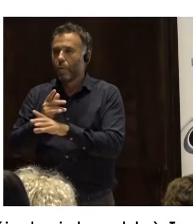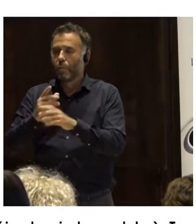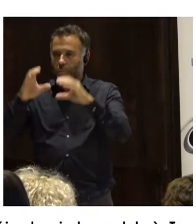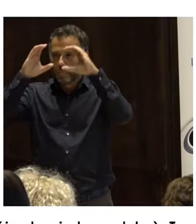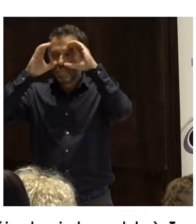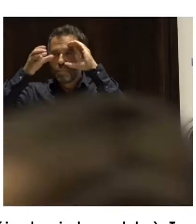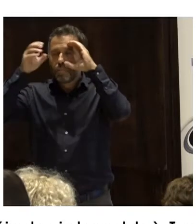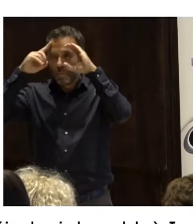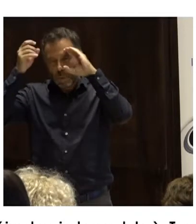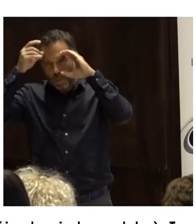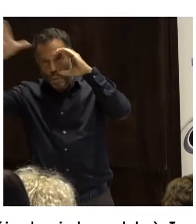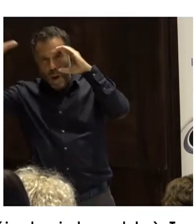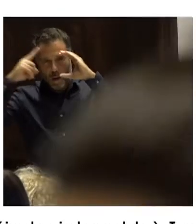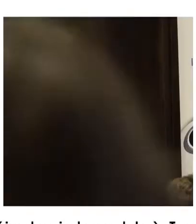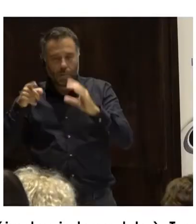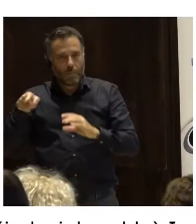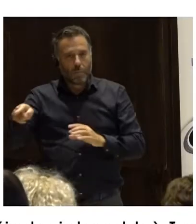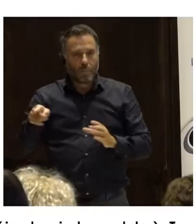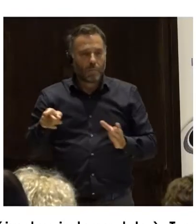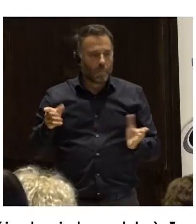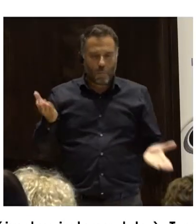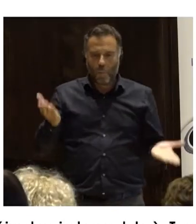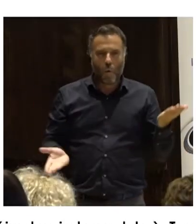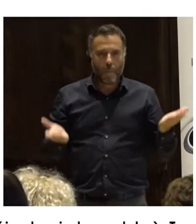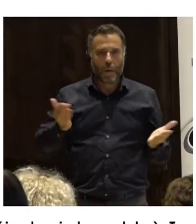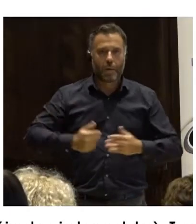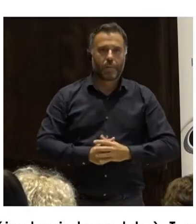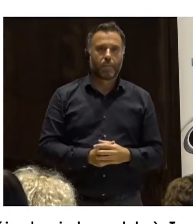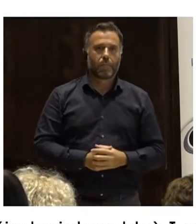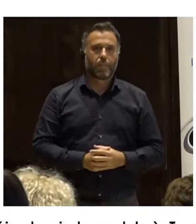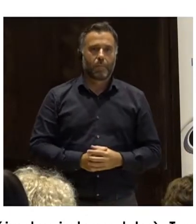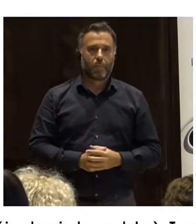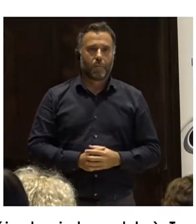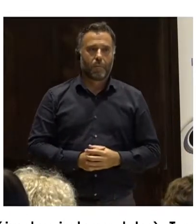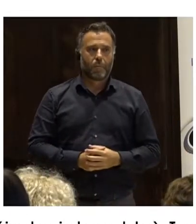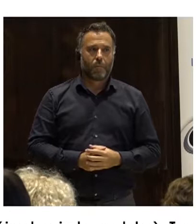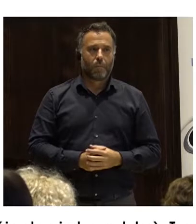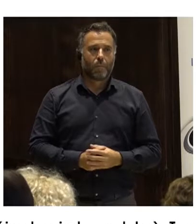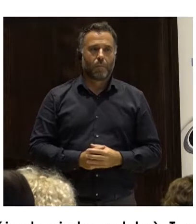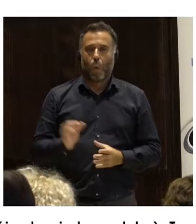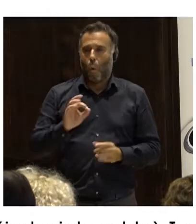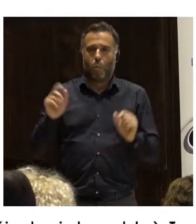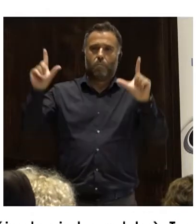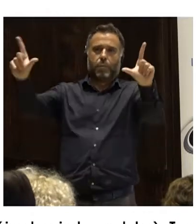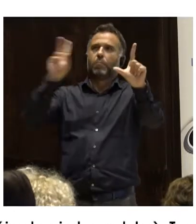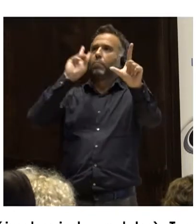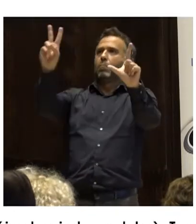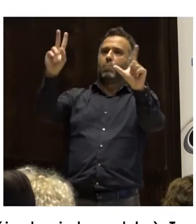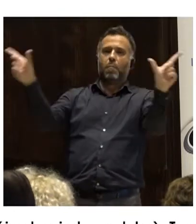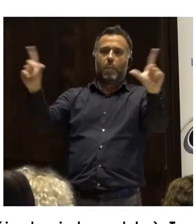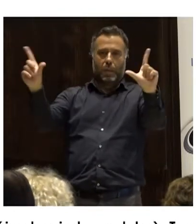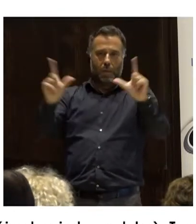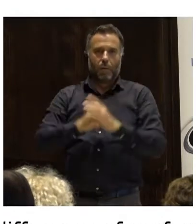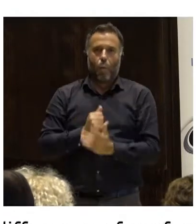know, just in a screen. I mean, nowadays we have a lot of